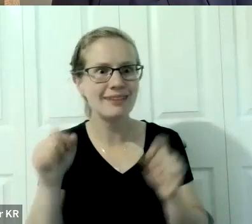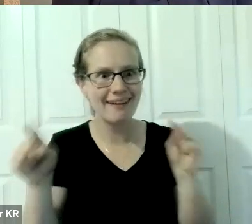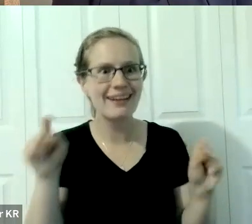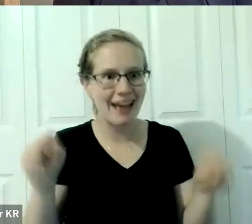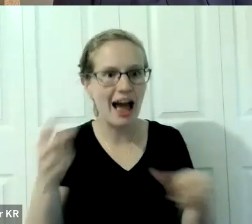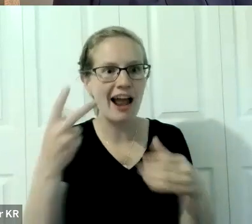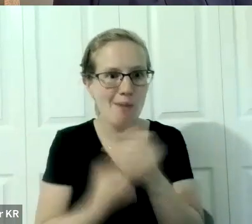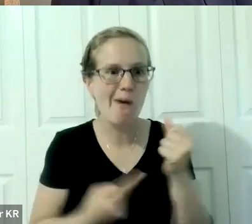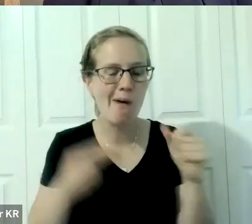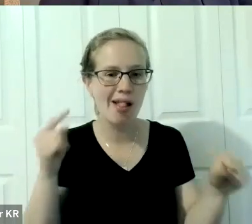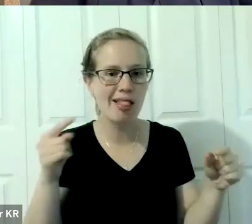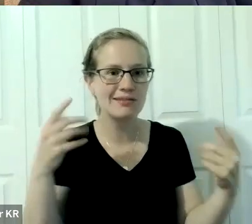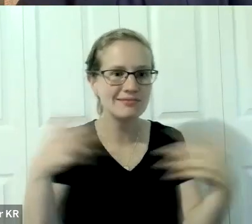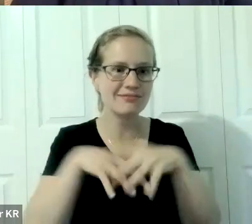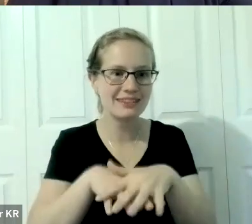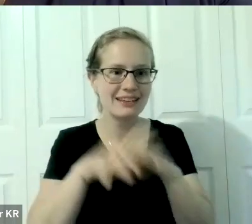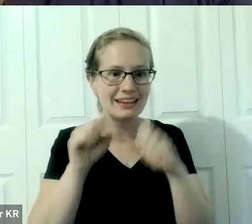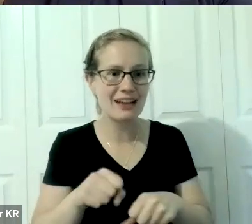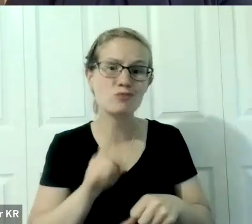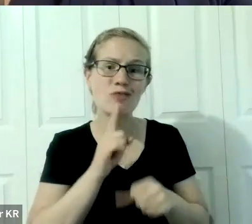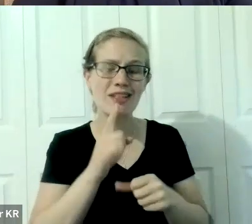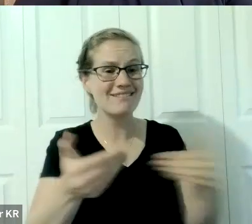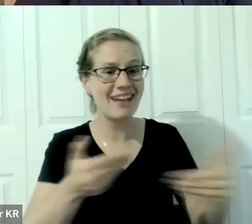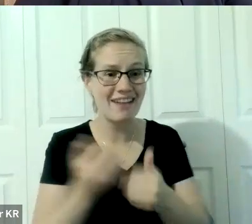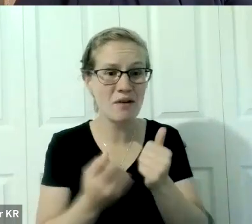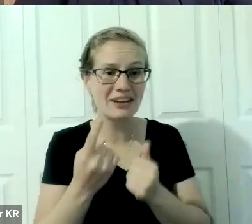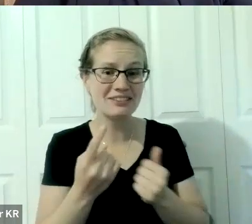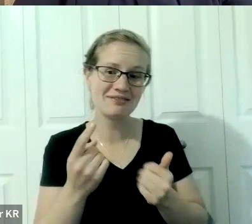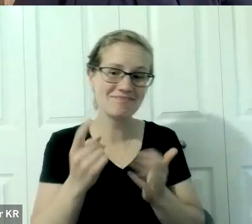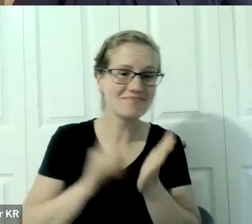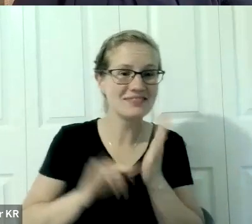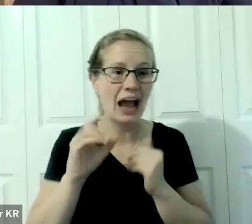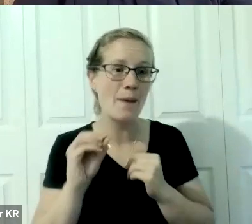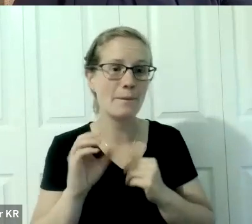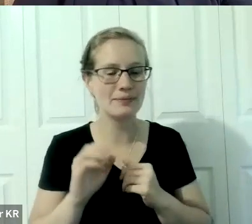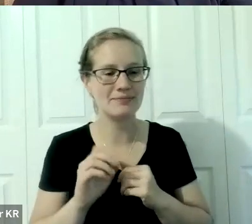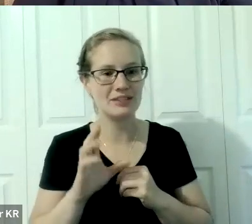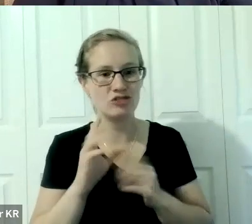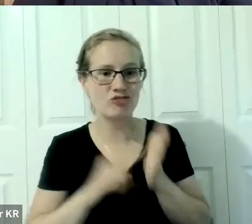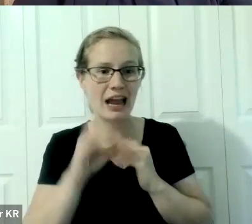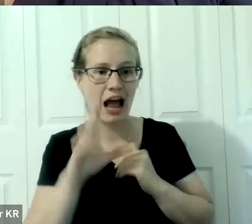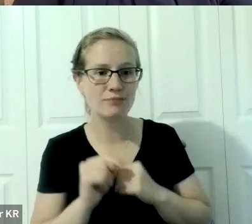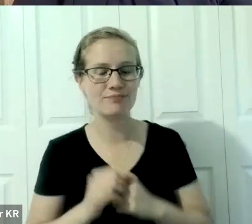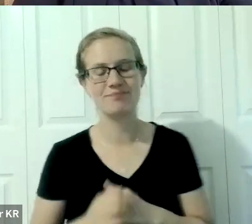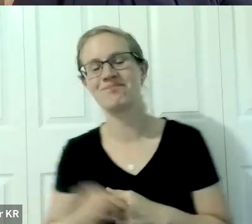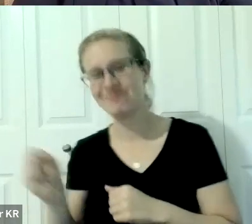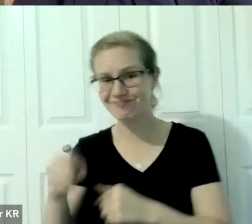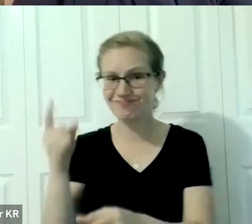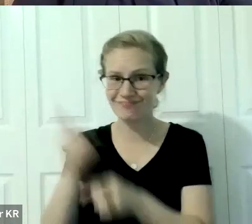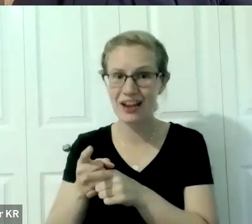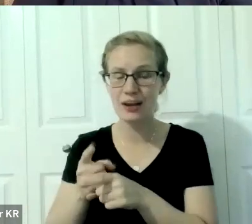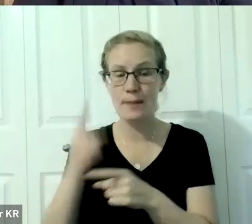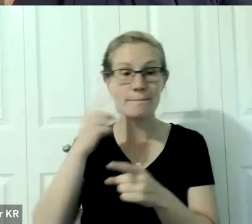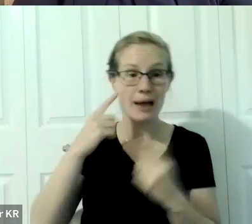I would really invite everyone to check us out. Yeah, it's you're right, Mary Bell. I mean, we're mind,